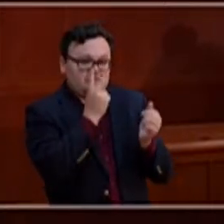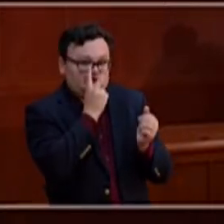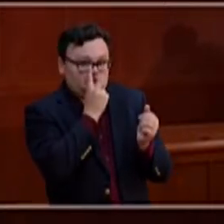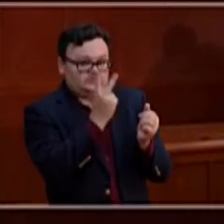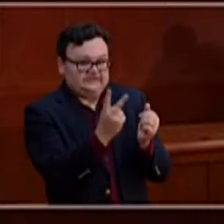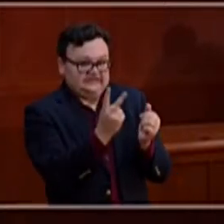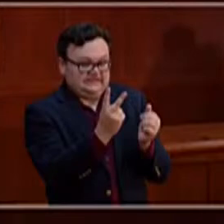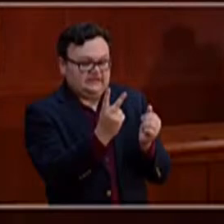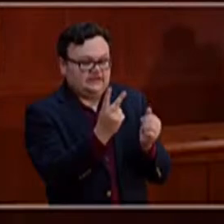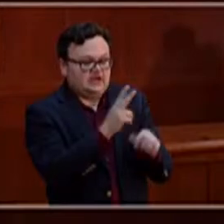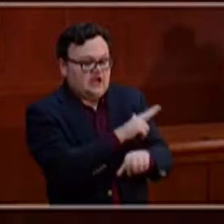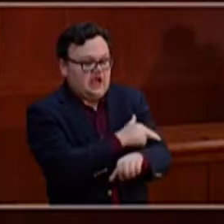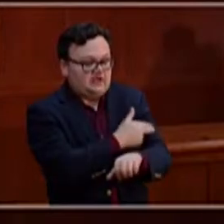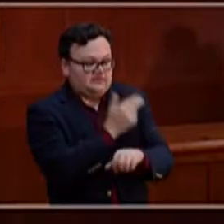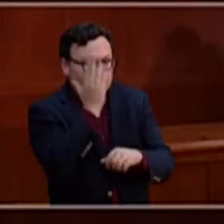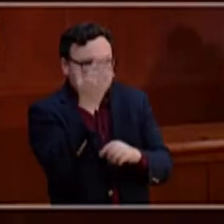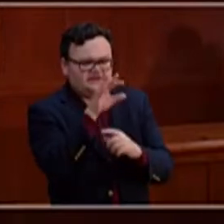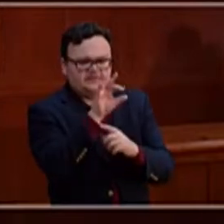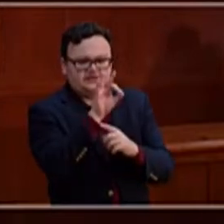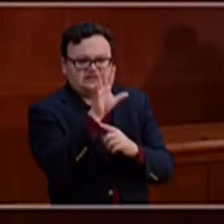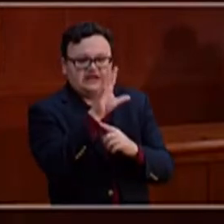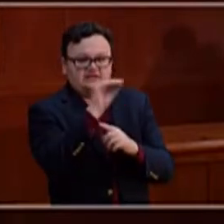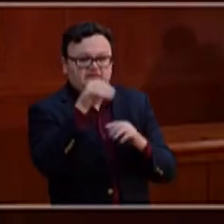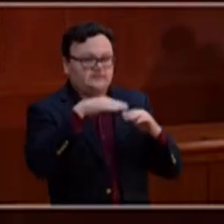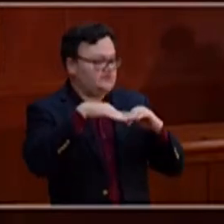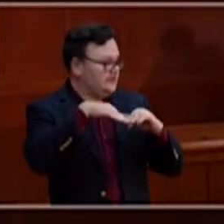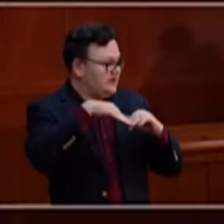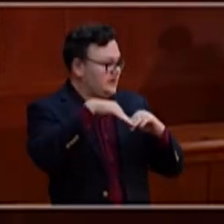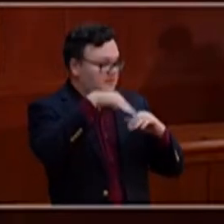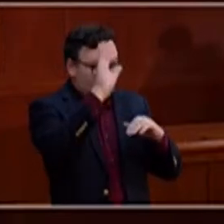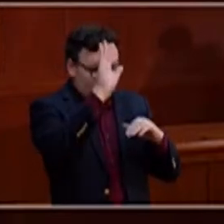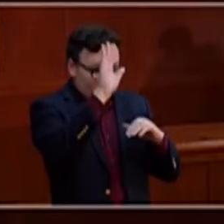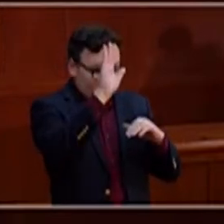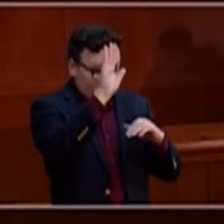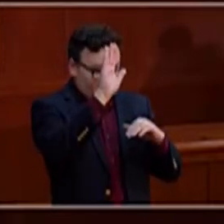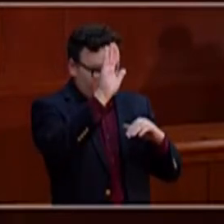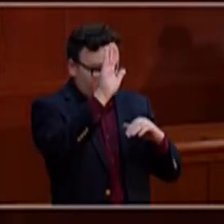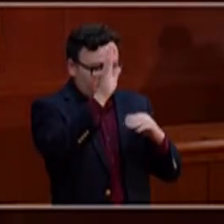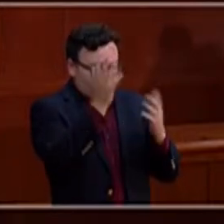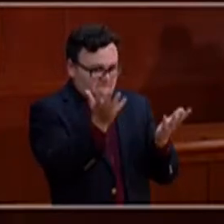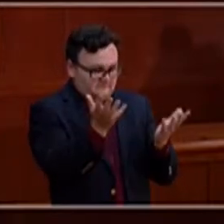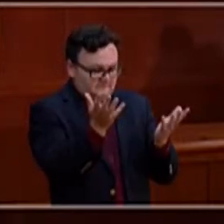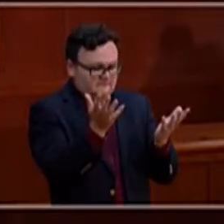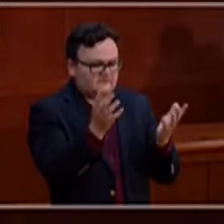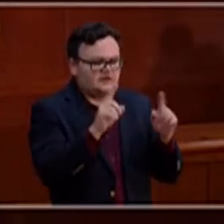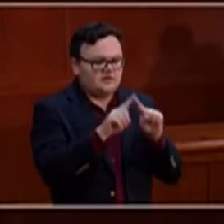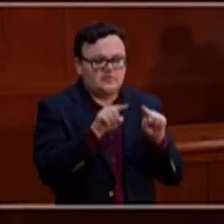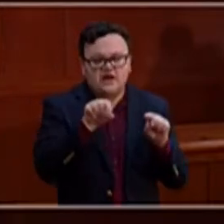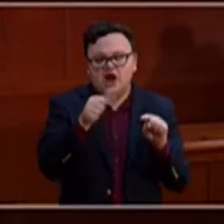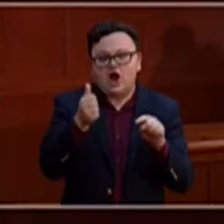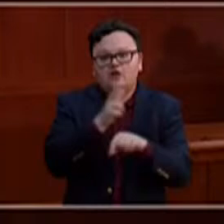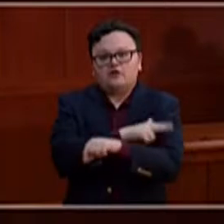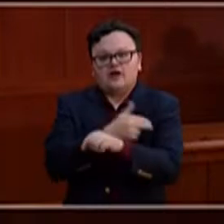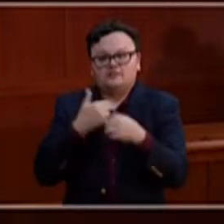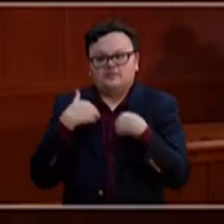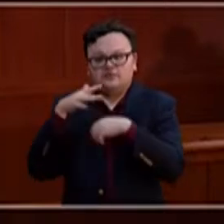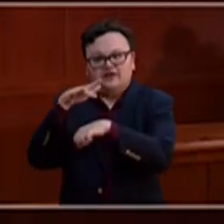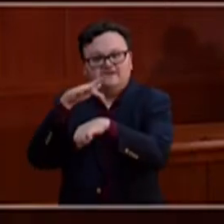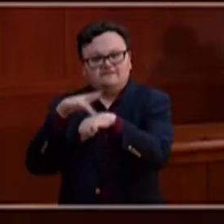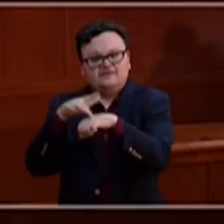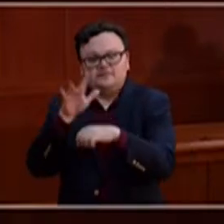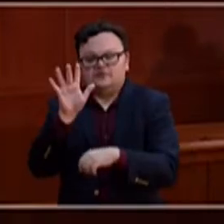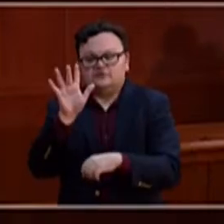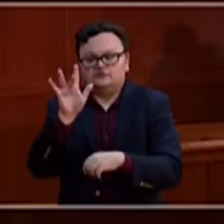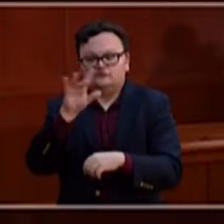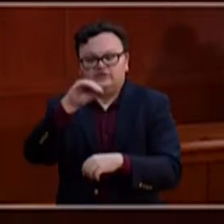hospital above 95%, but we may at a large hospital have capacity of over 25%. So we